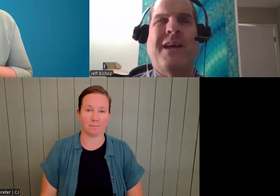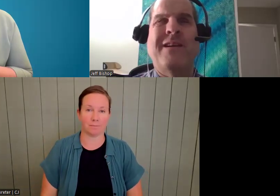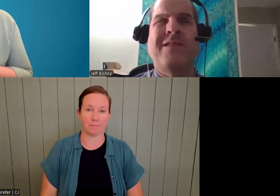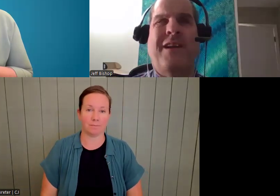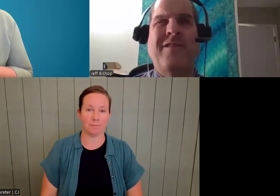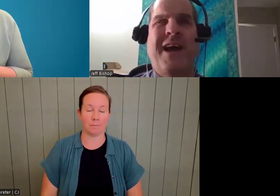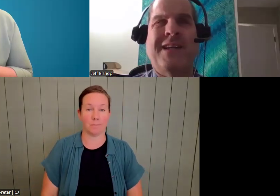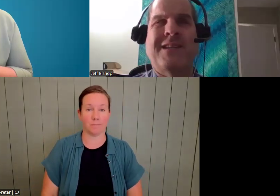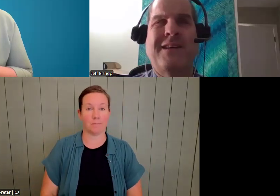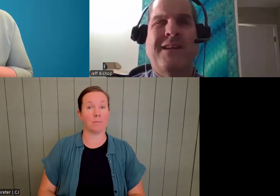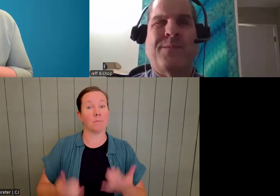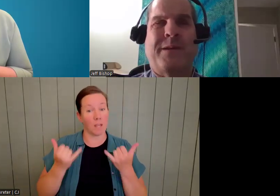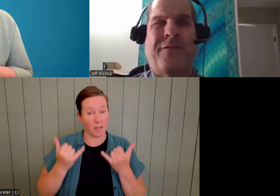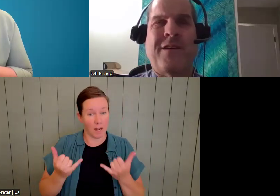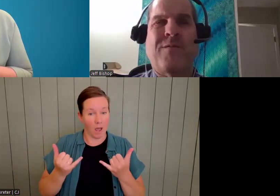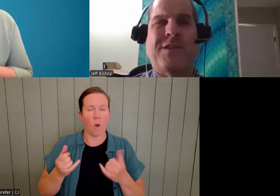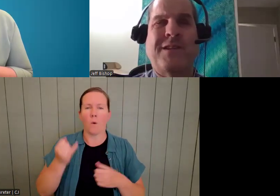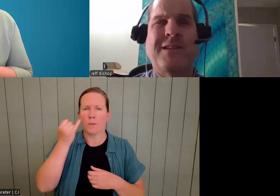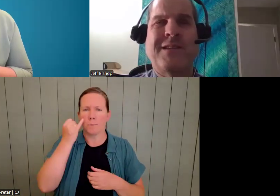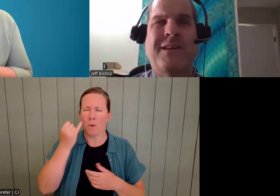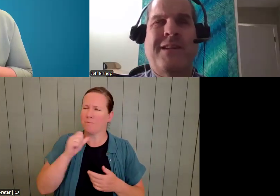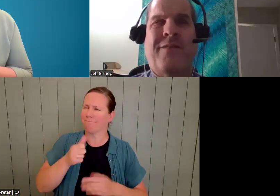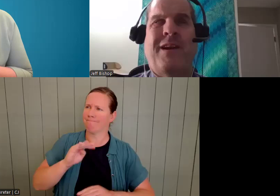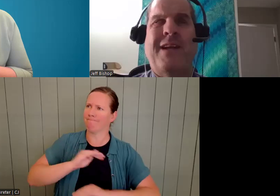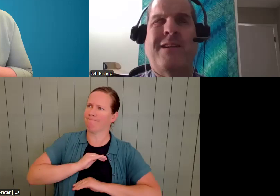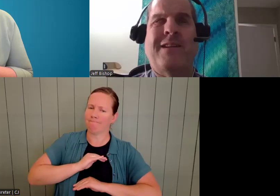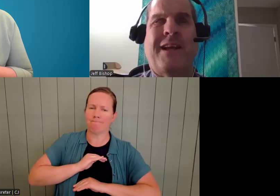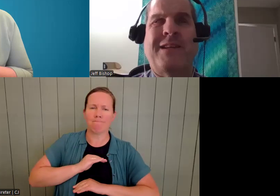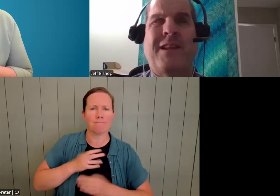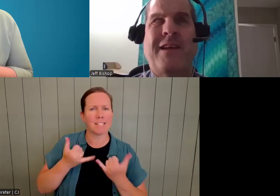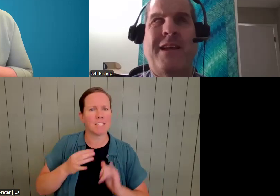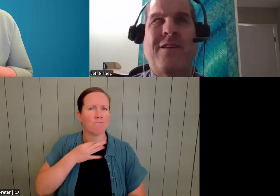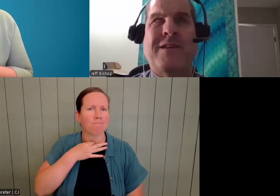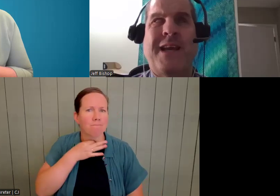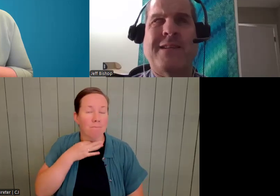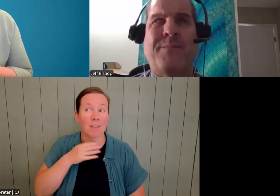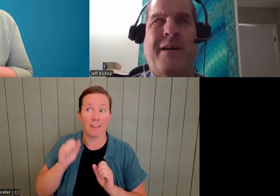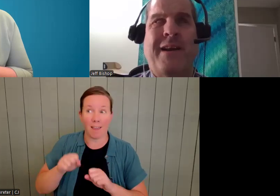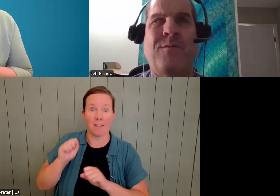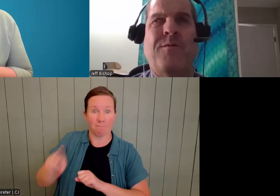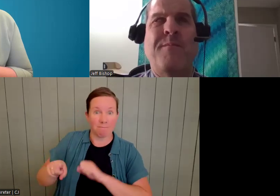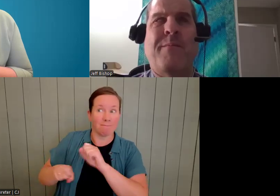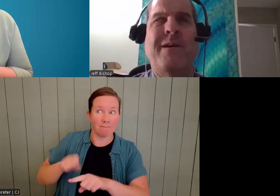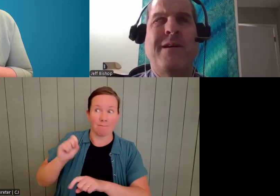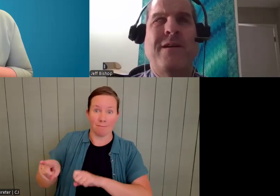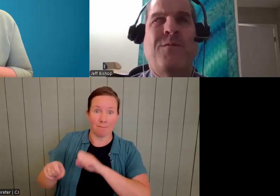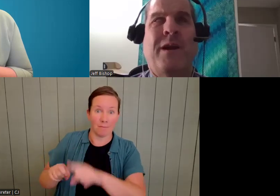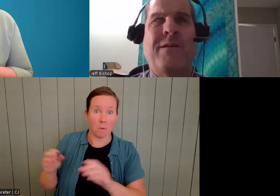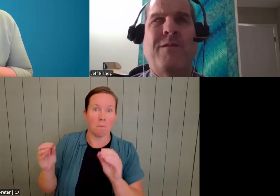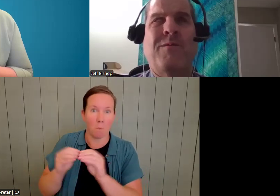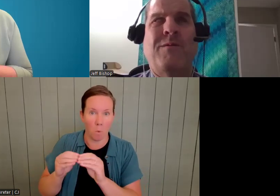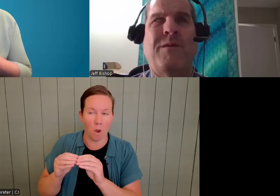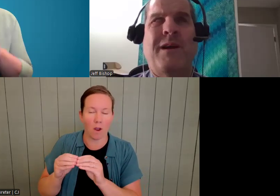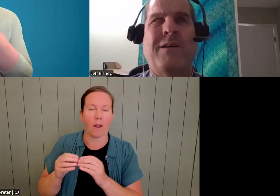can then continue to ask specific questions that relate to the things that you just asked about, and it will remember what